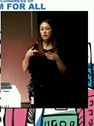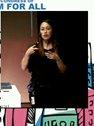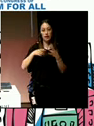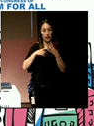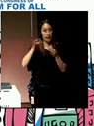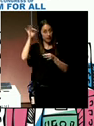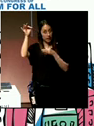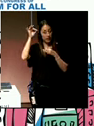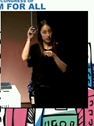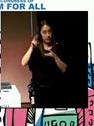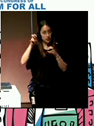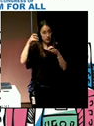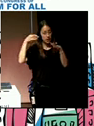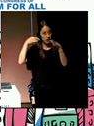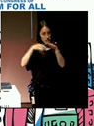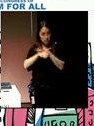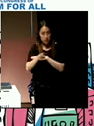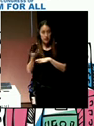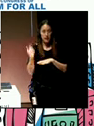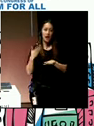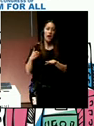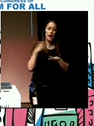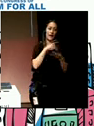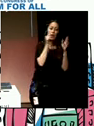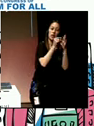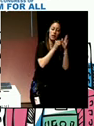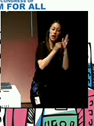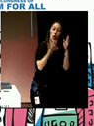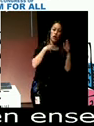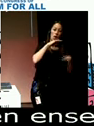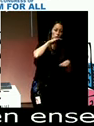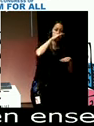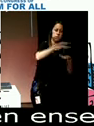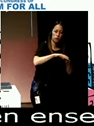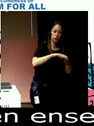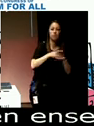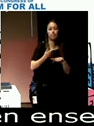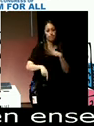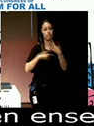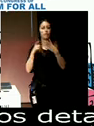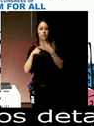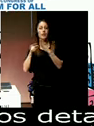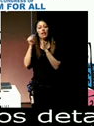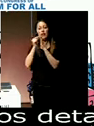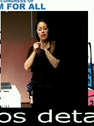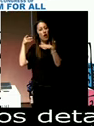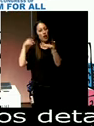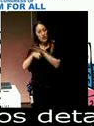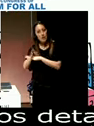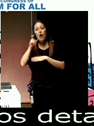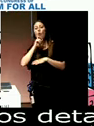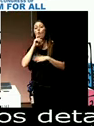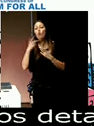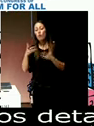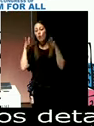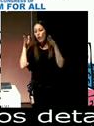checked. And we also provide all the accessible events that occur on